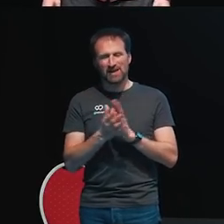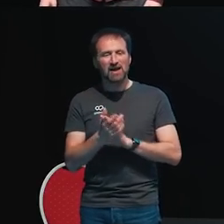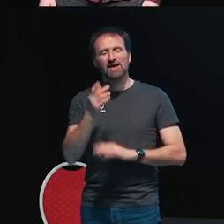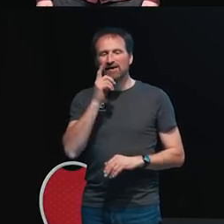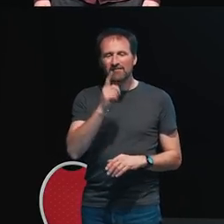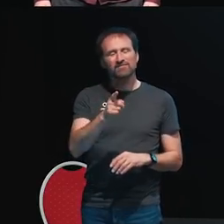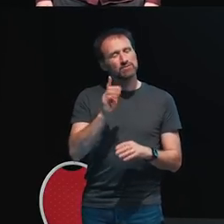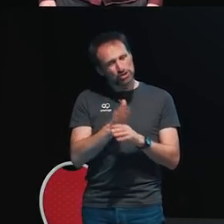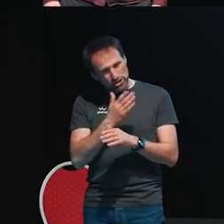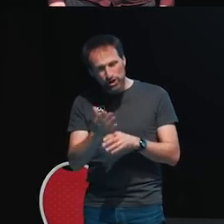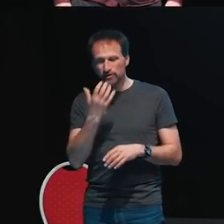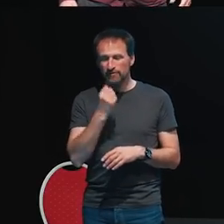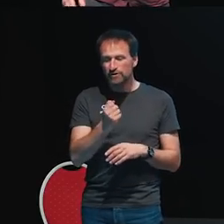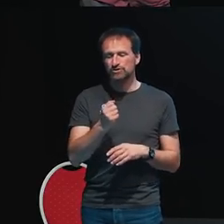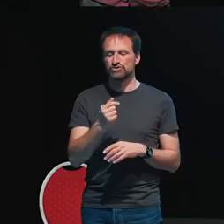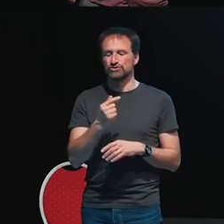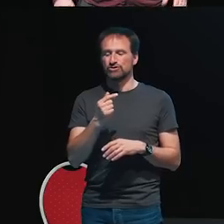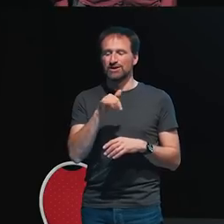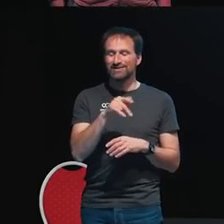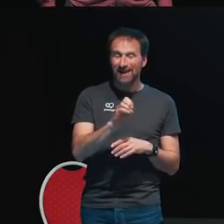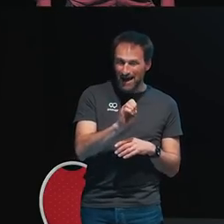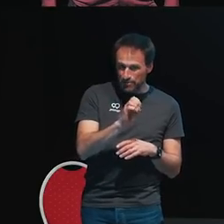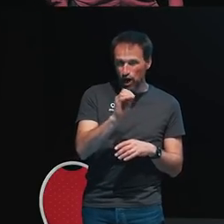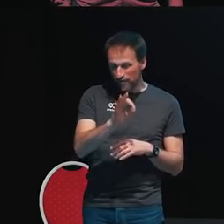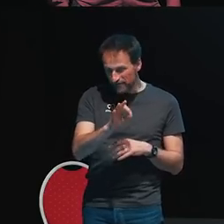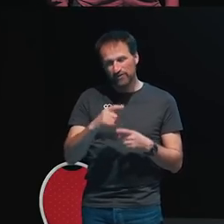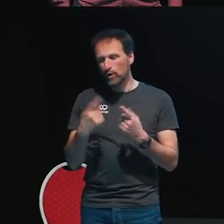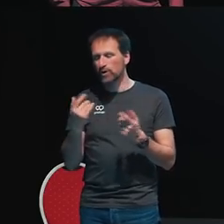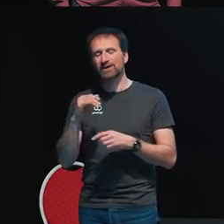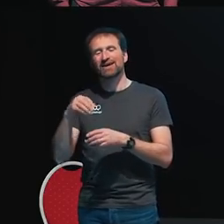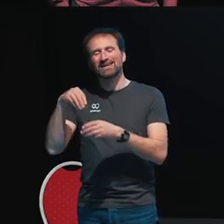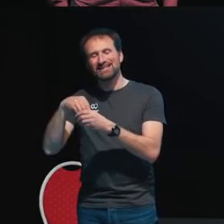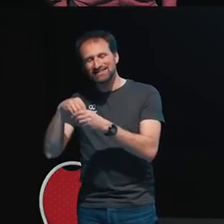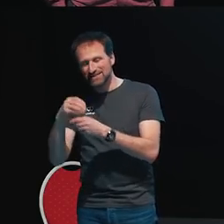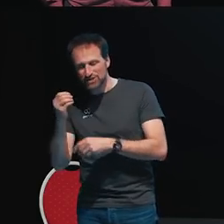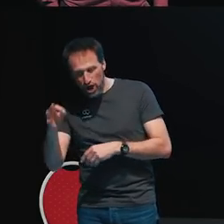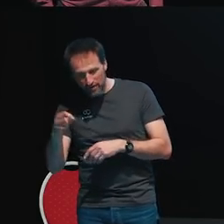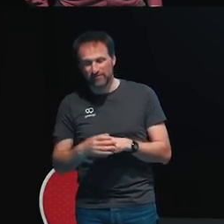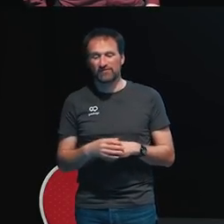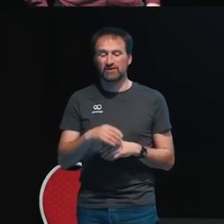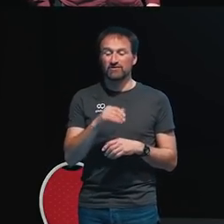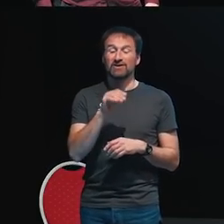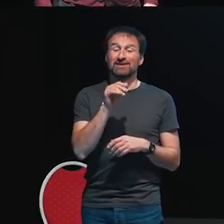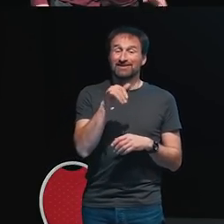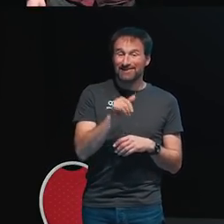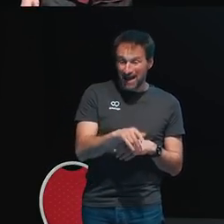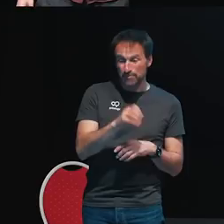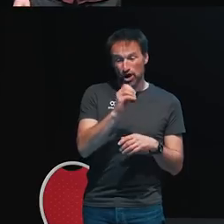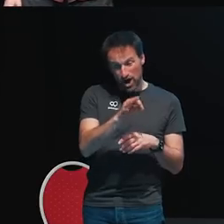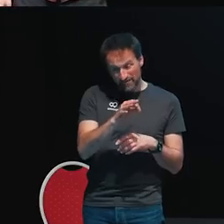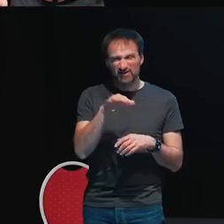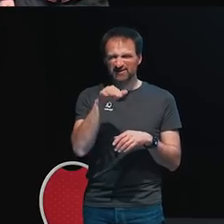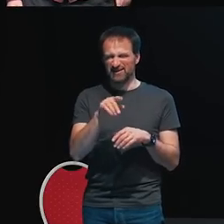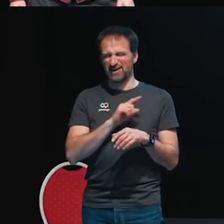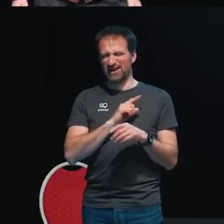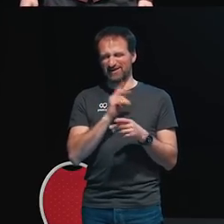if you want to use type of or instance of, depending on the check you want to perform. Type of has its own set of quirks. Type of null